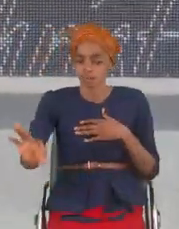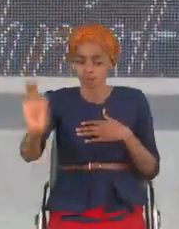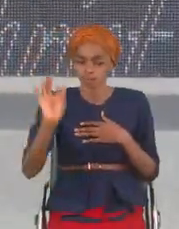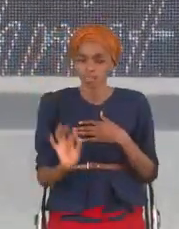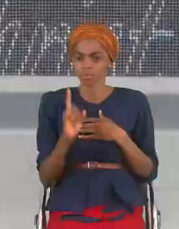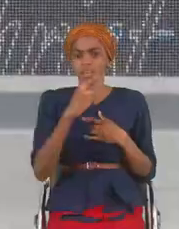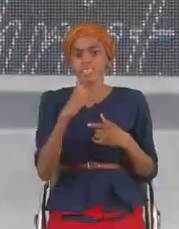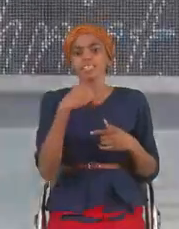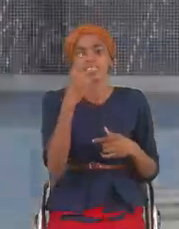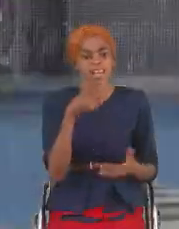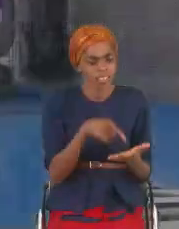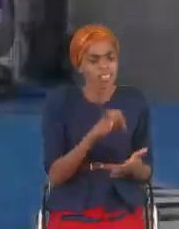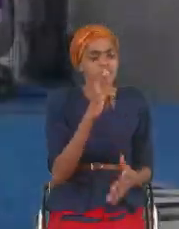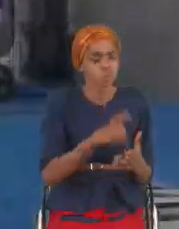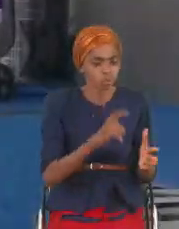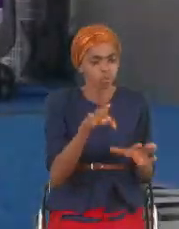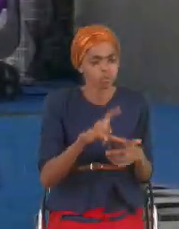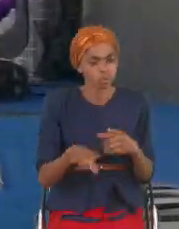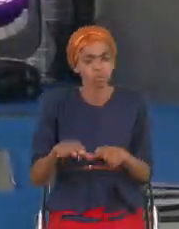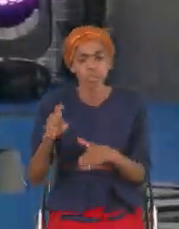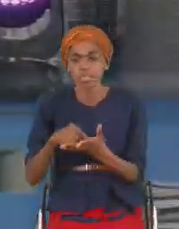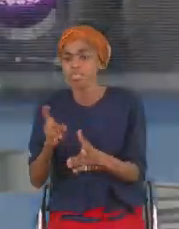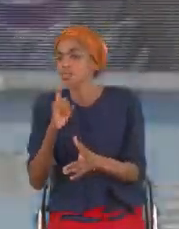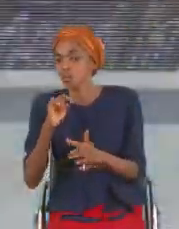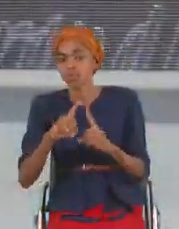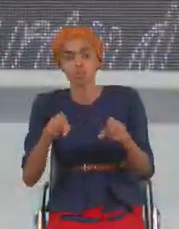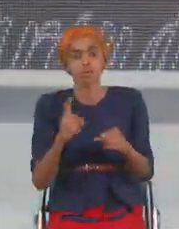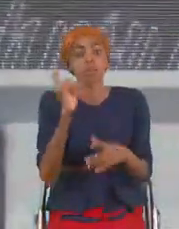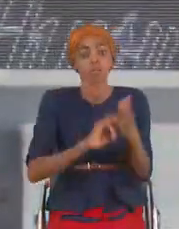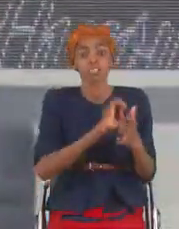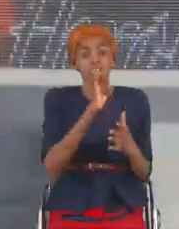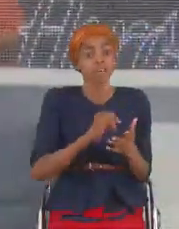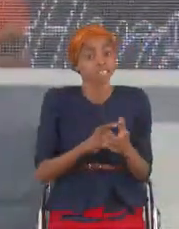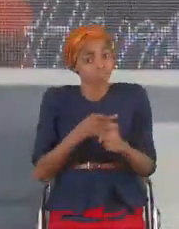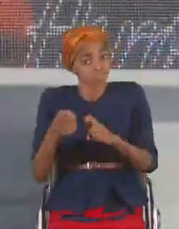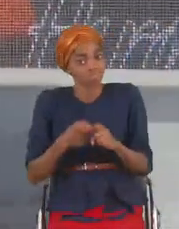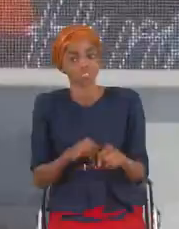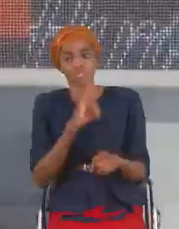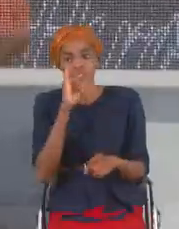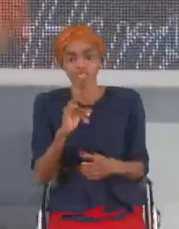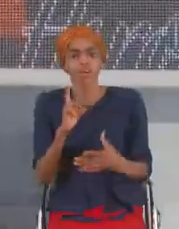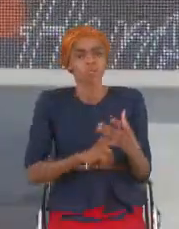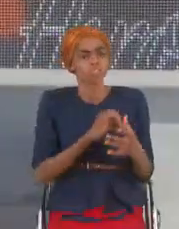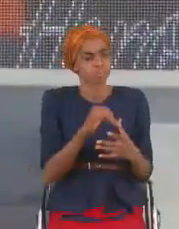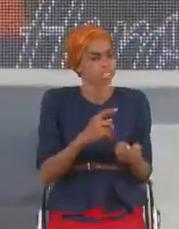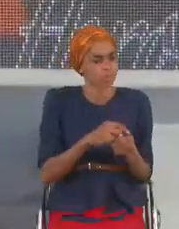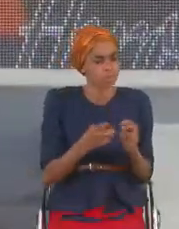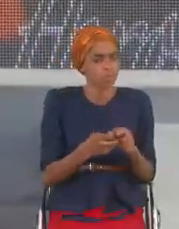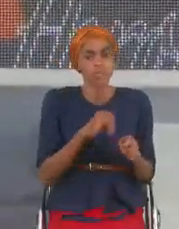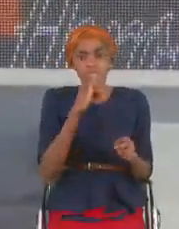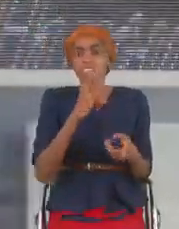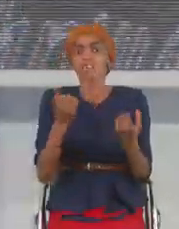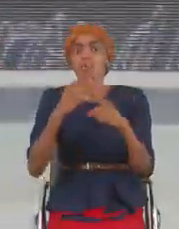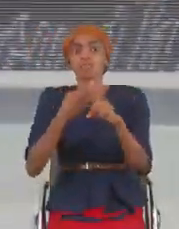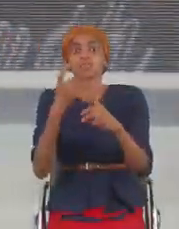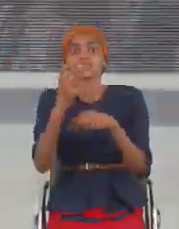do, and that is where to go. Whatever the afflictions and whatever the affections coming from the world,